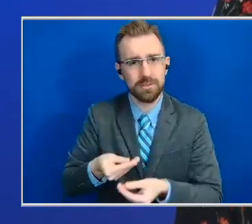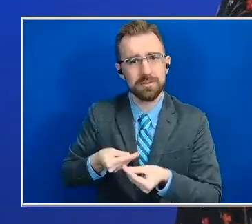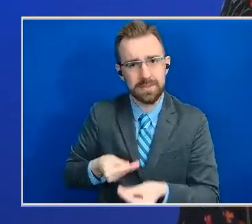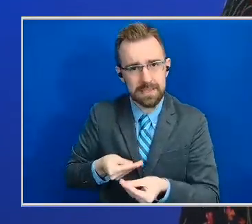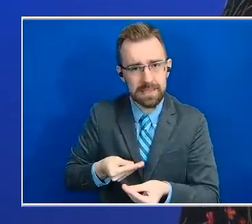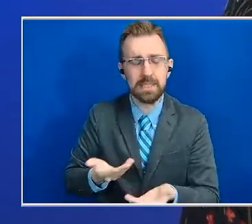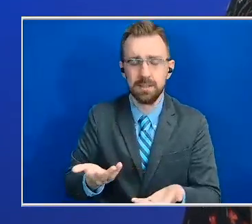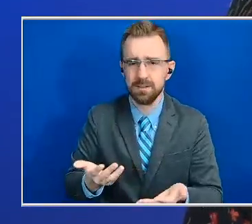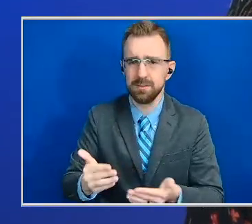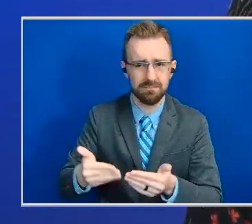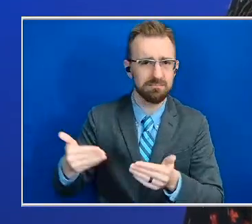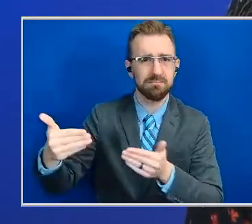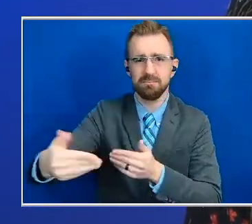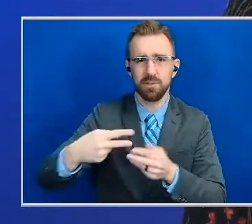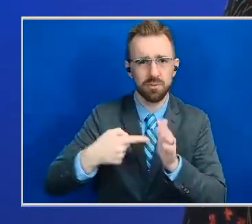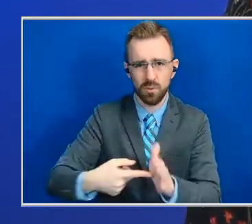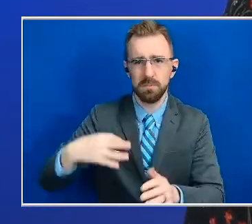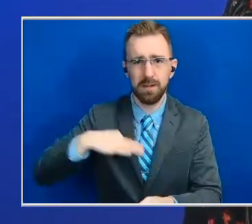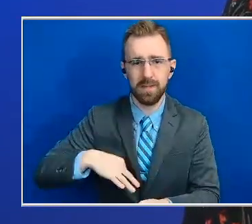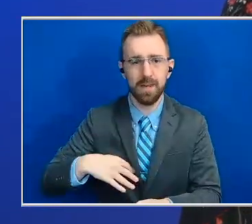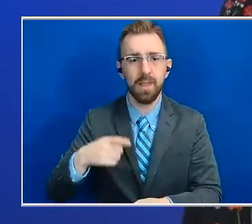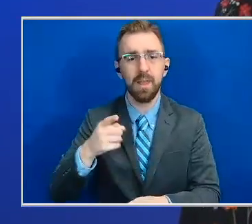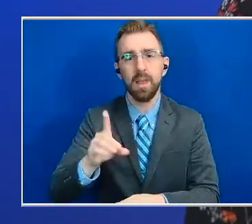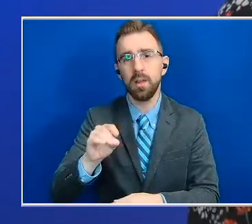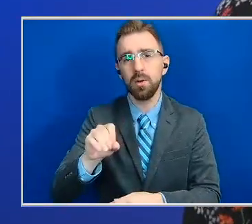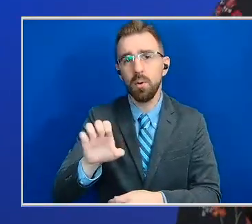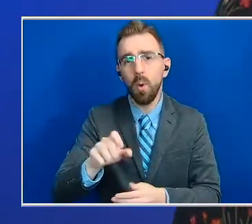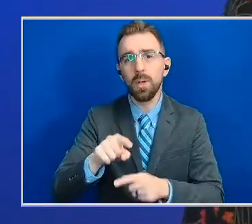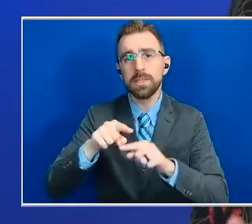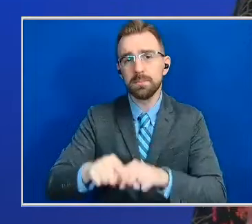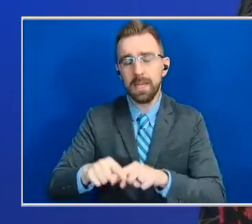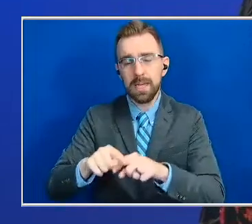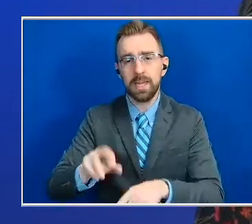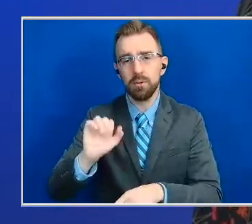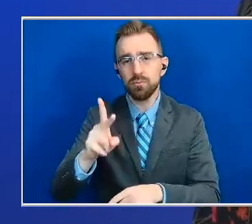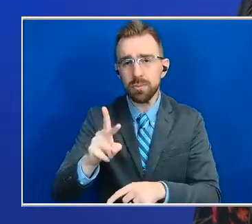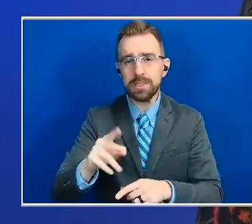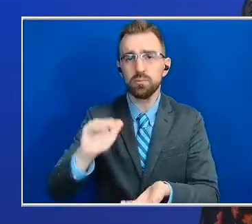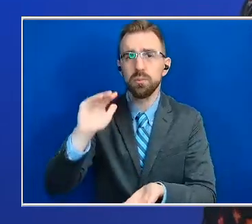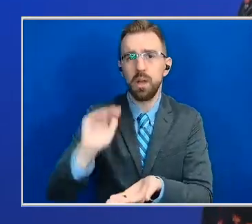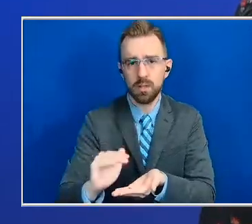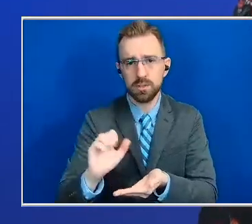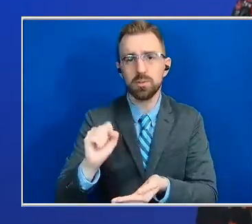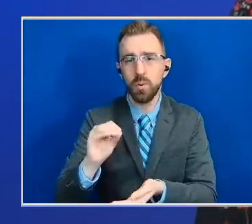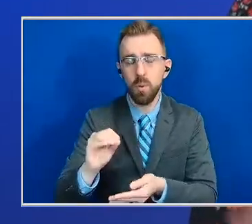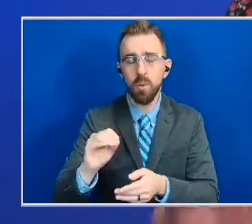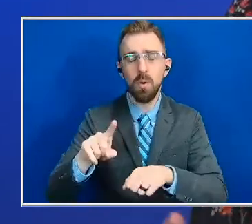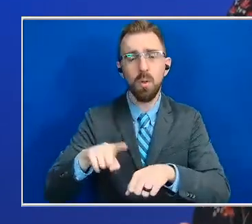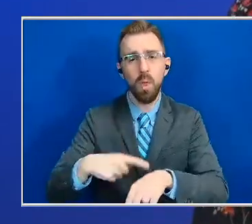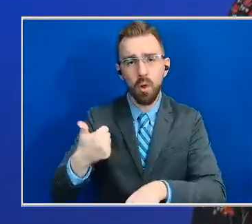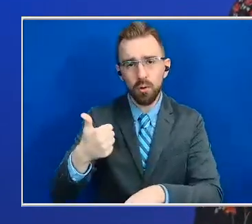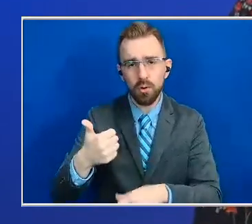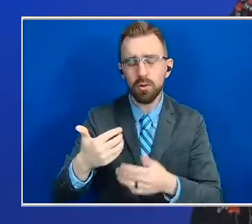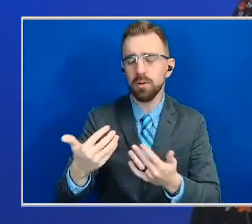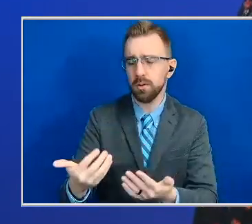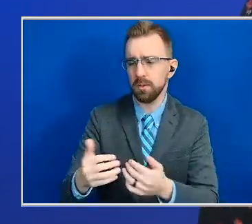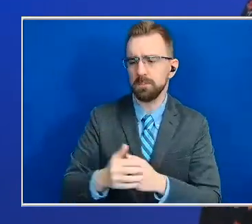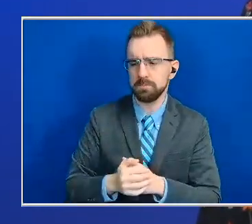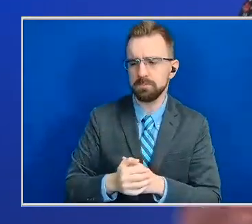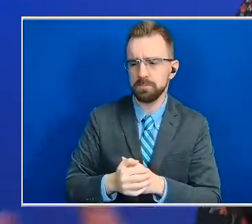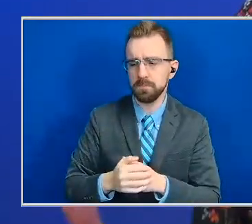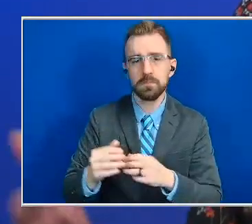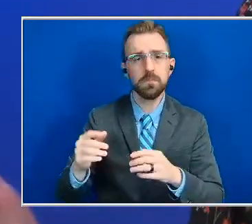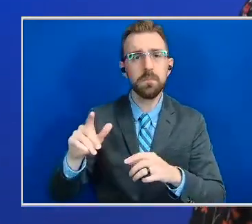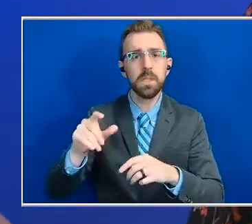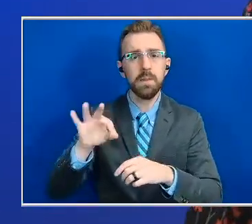breastfeeding, and a dose-dependent risk reduction. So the longer, the greater the duration of breastfeeding